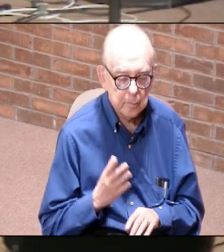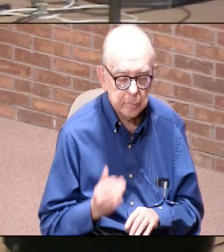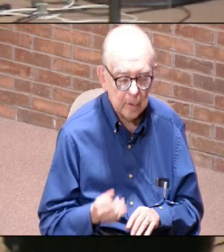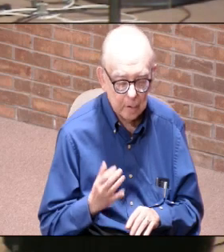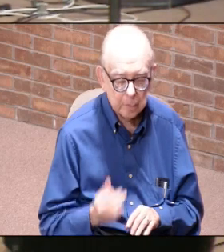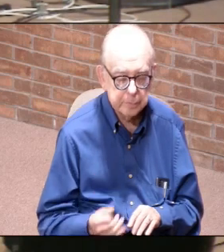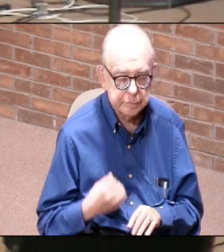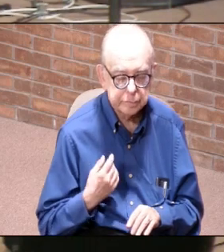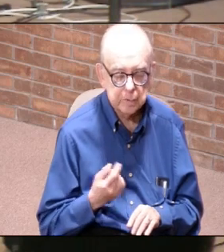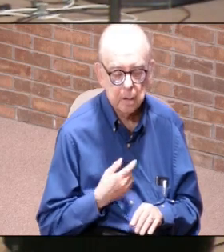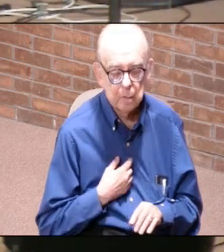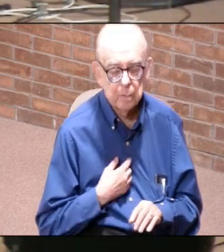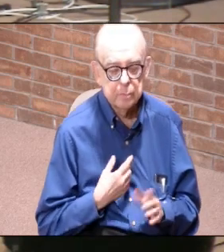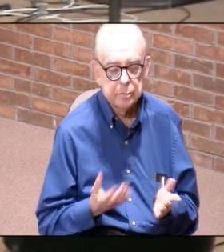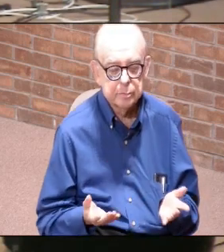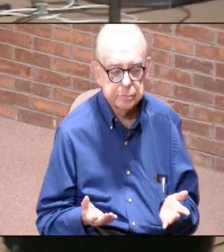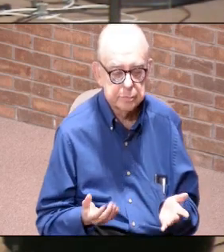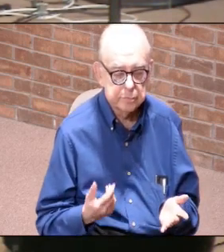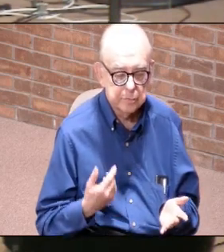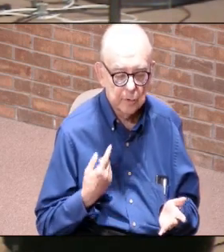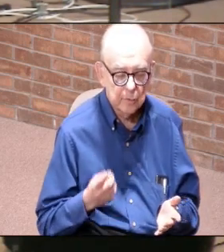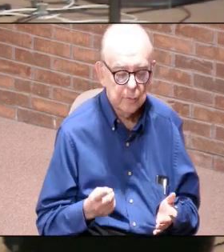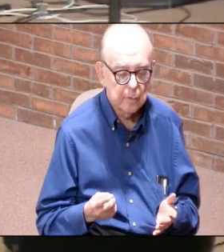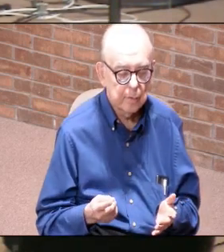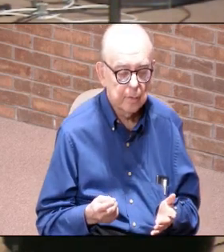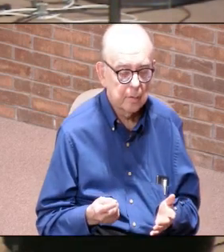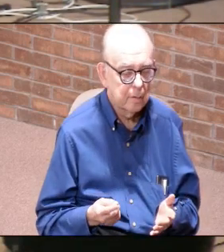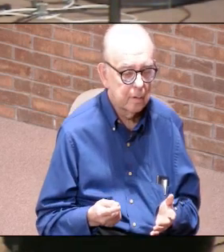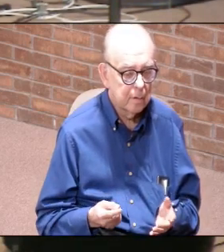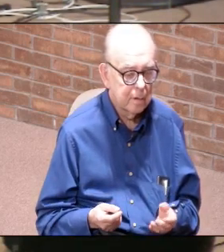Because why? We're for the lights.